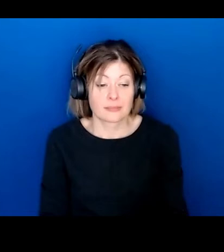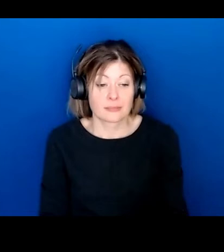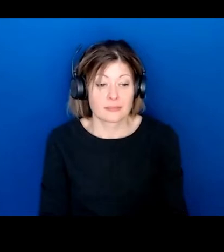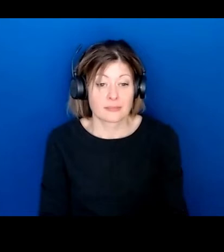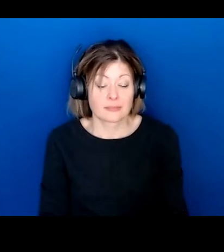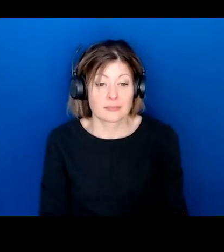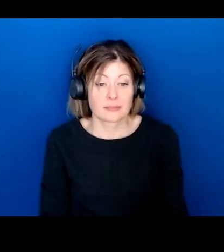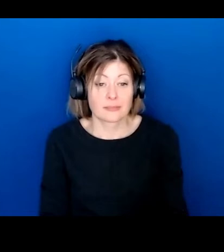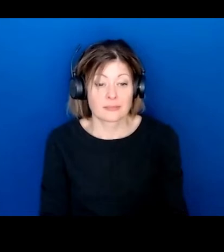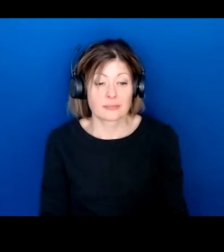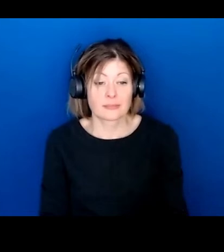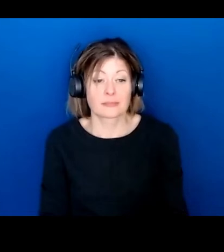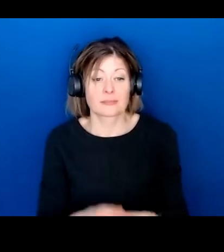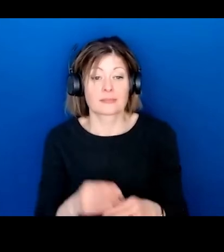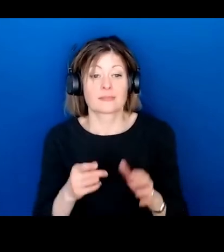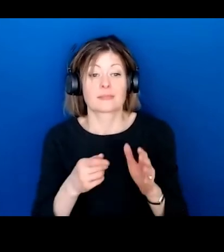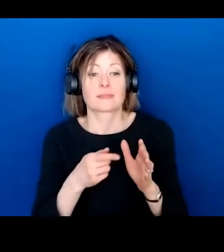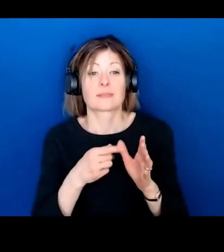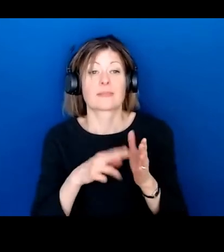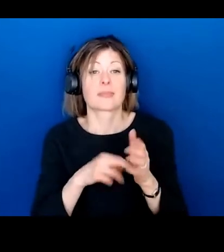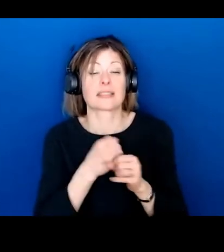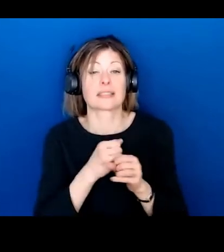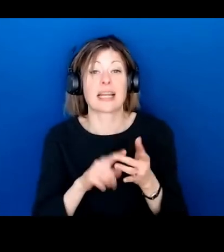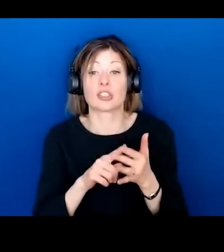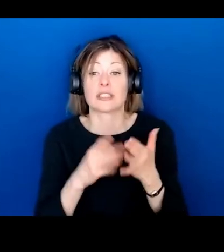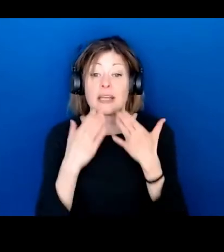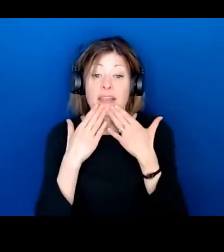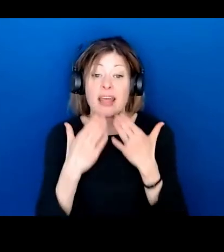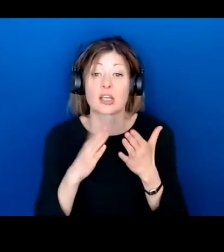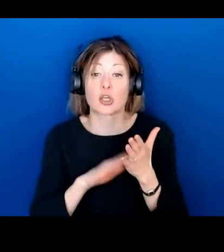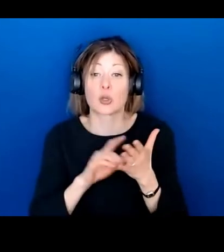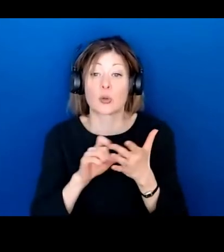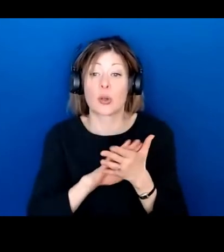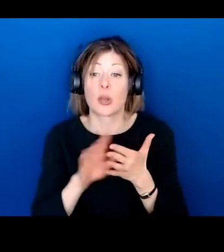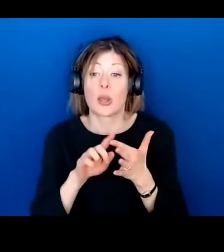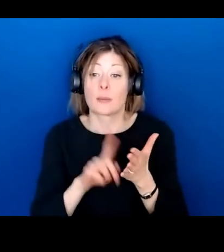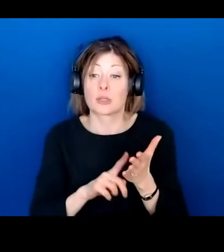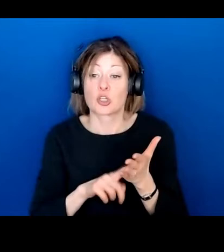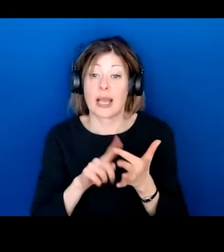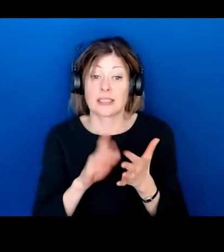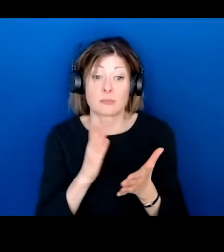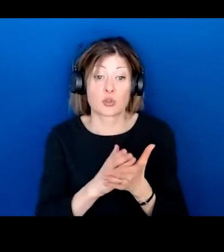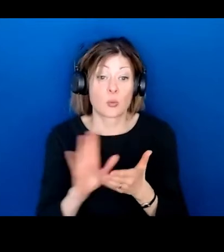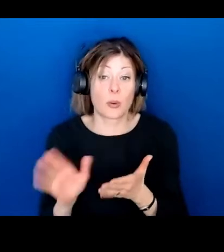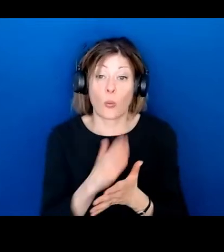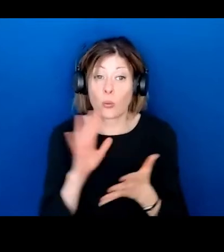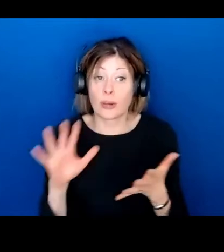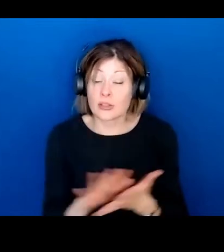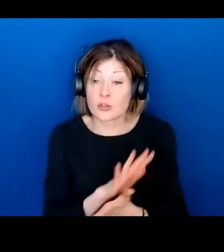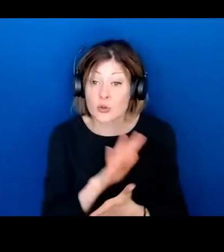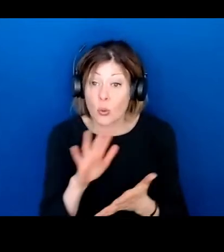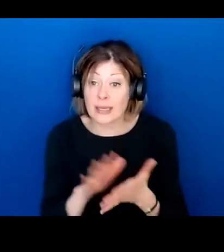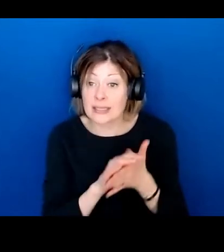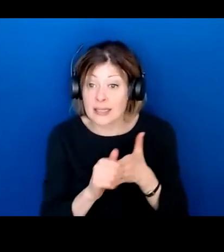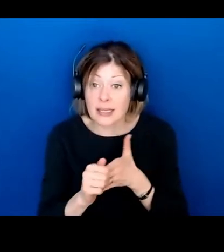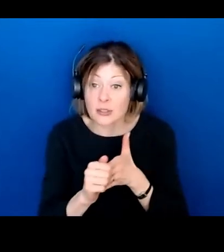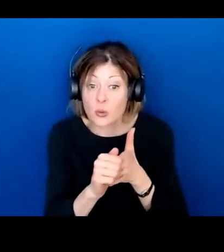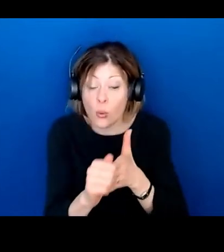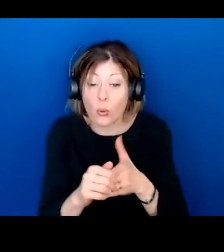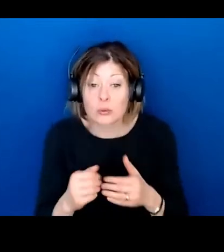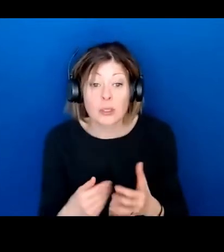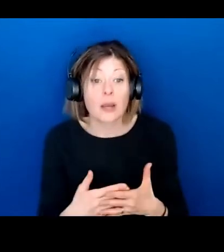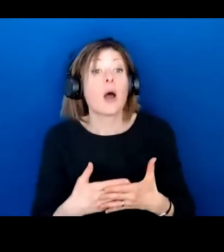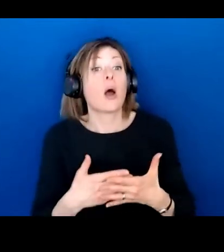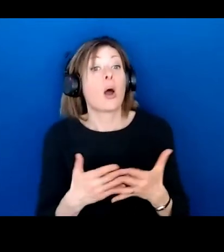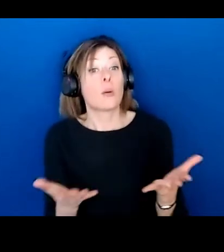Thank you very much, Michelle. I'm sure we all very much enjoyed that, and I'll open the floor up